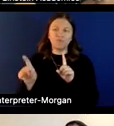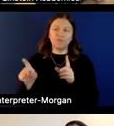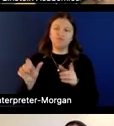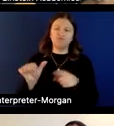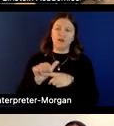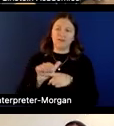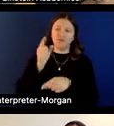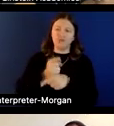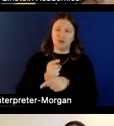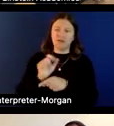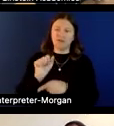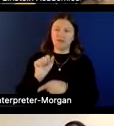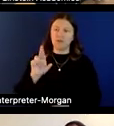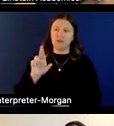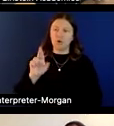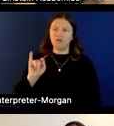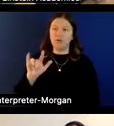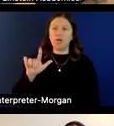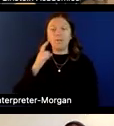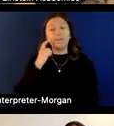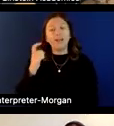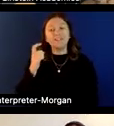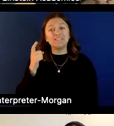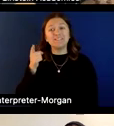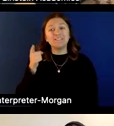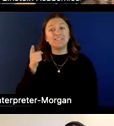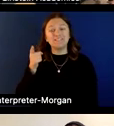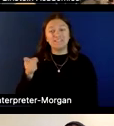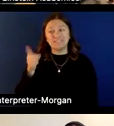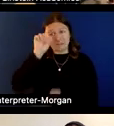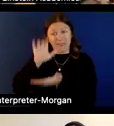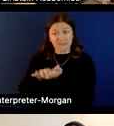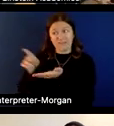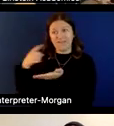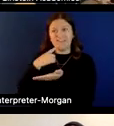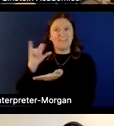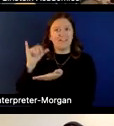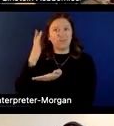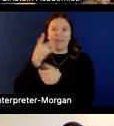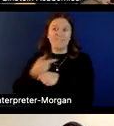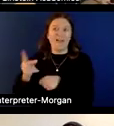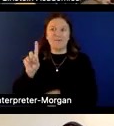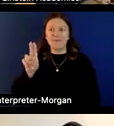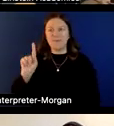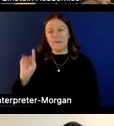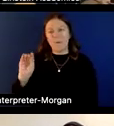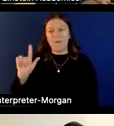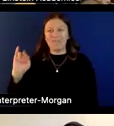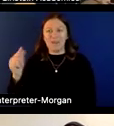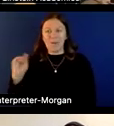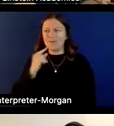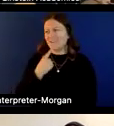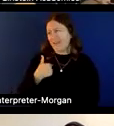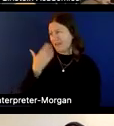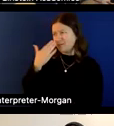correct article. Because this is too, my husband is like, that's where he failed on Duolingo, it's like, I don't know, like, and it's really hard